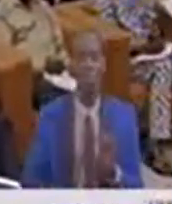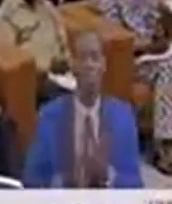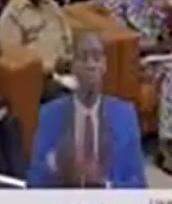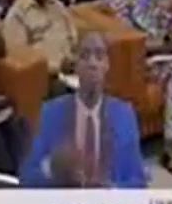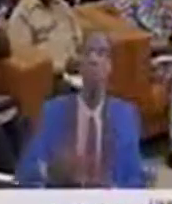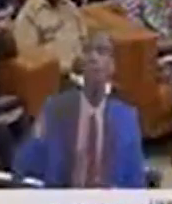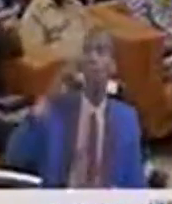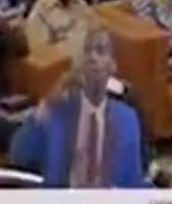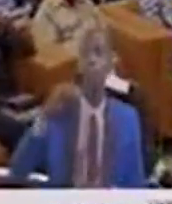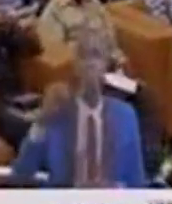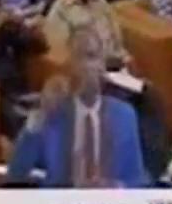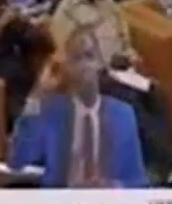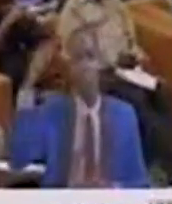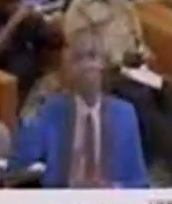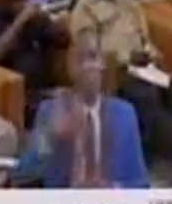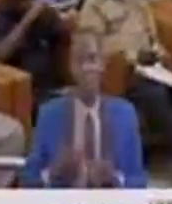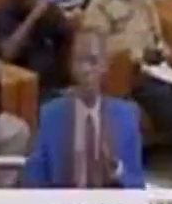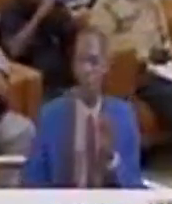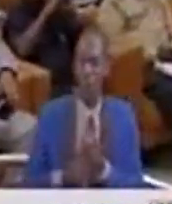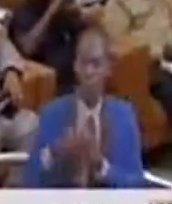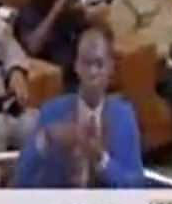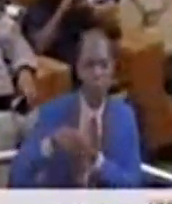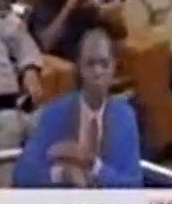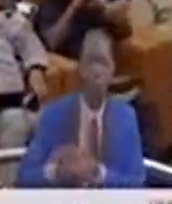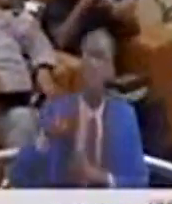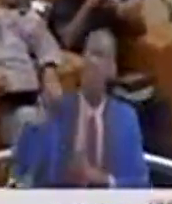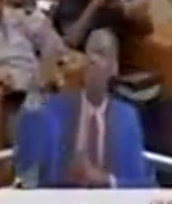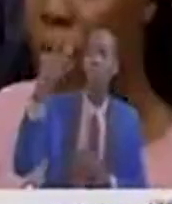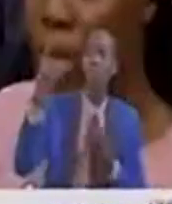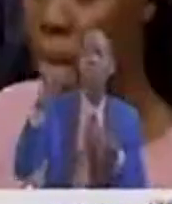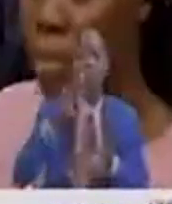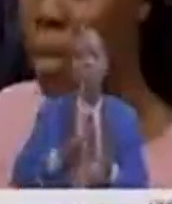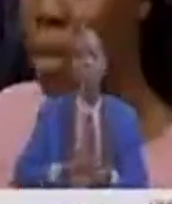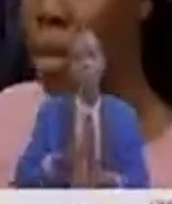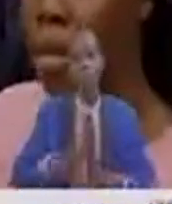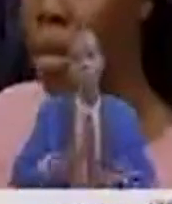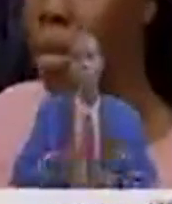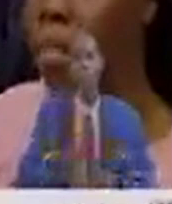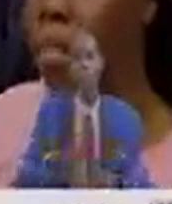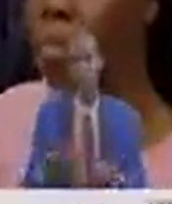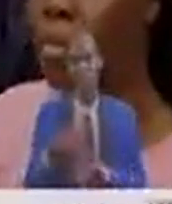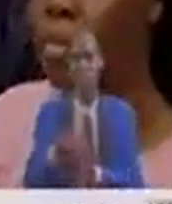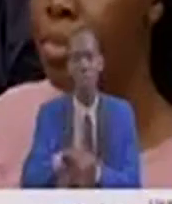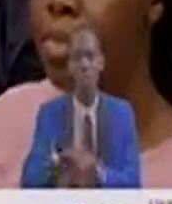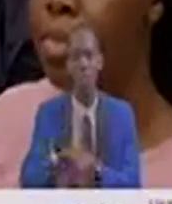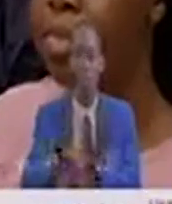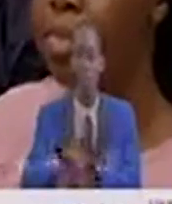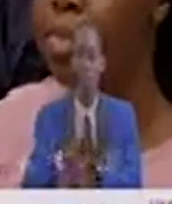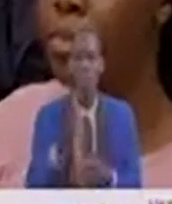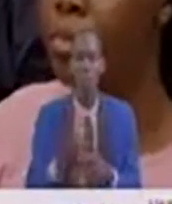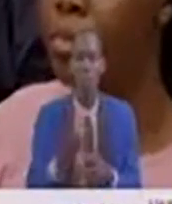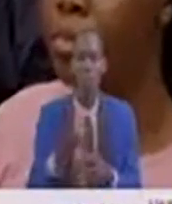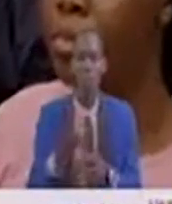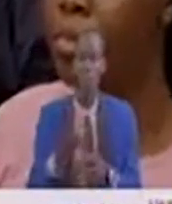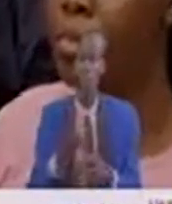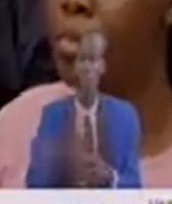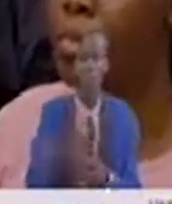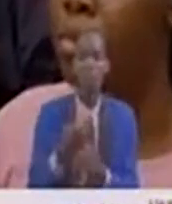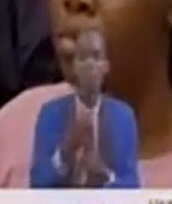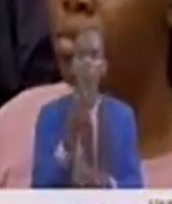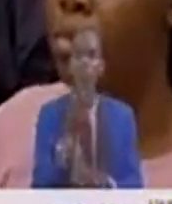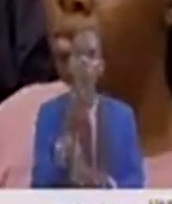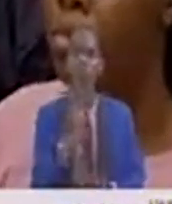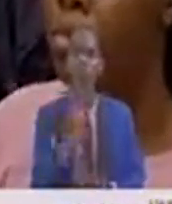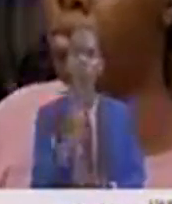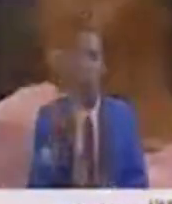deeper grace coming into your life tonight in Jesus' name. We're looking at Hebrews chapter 12.